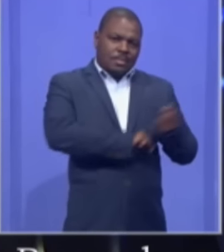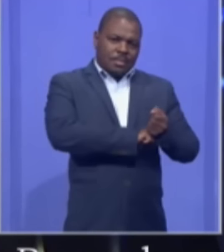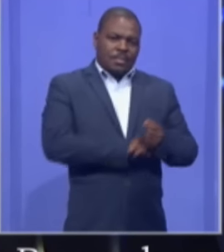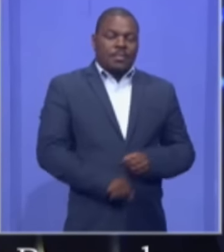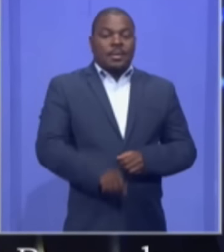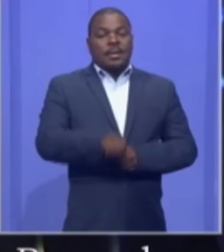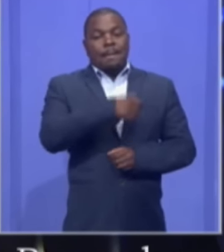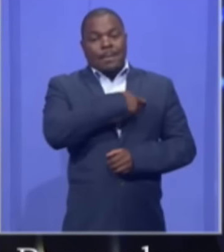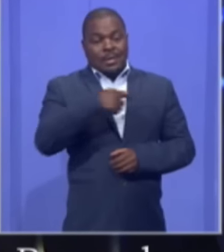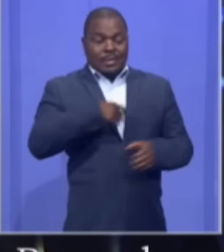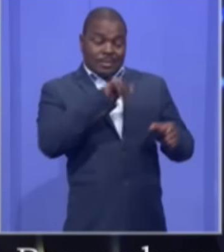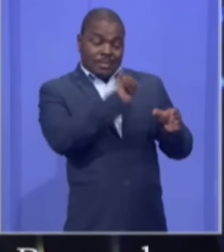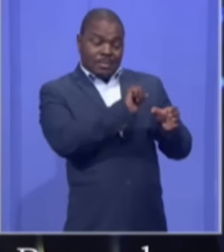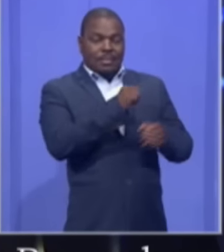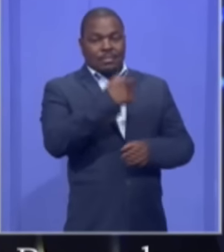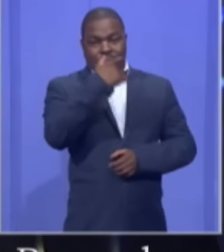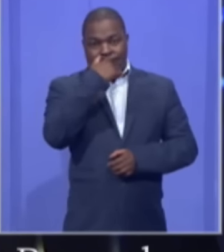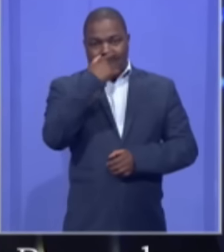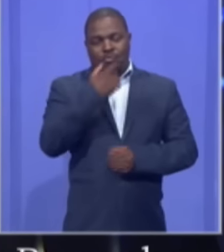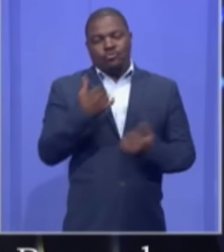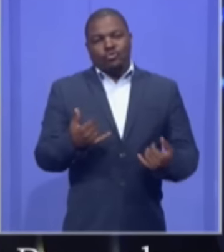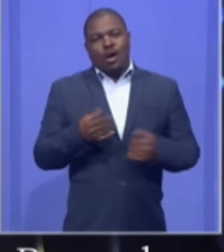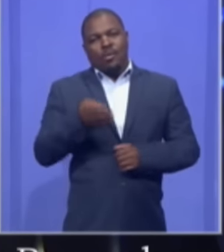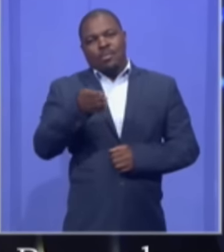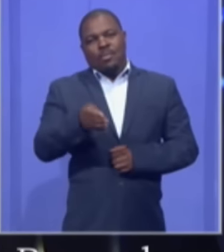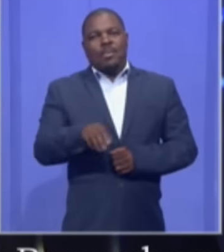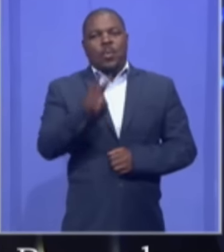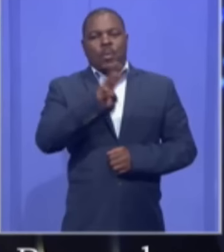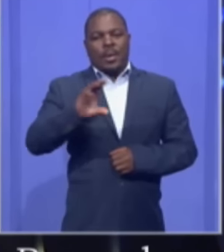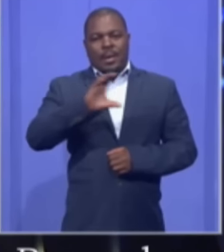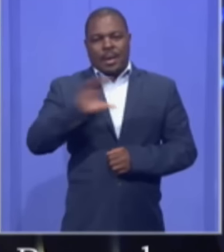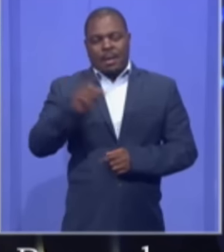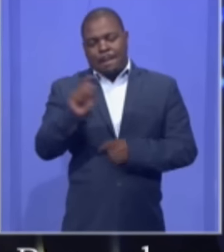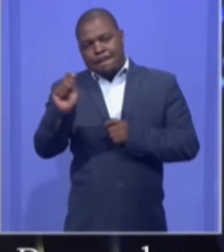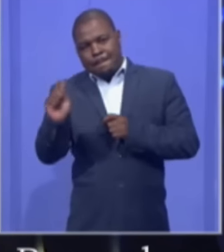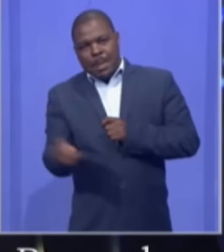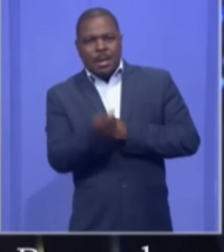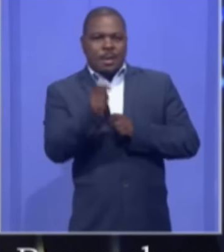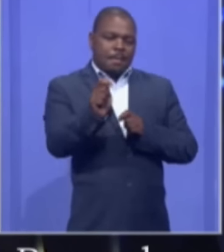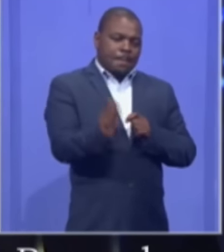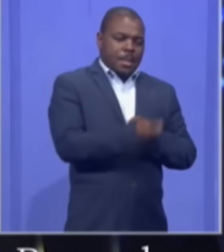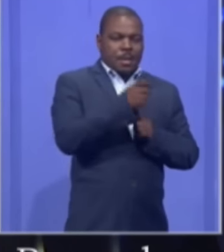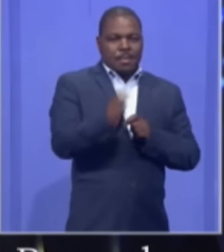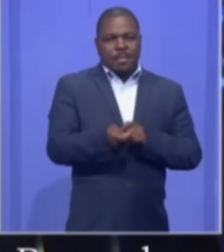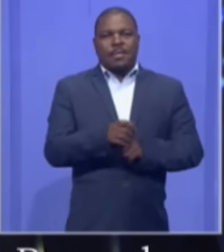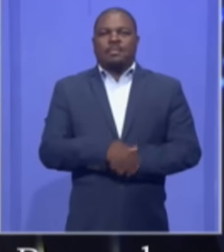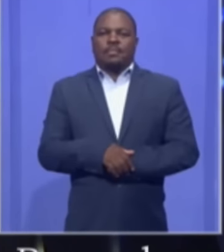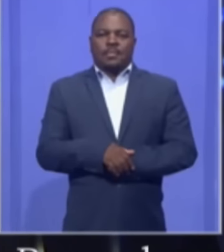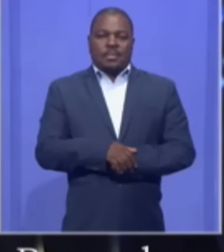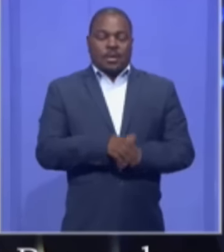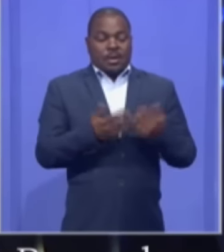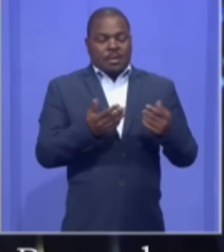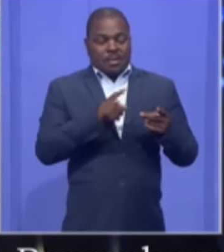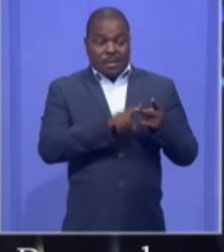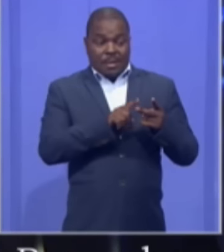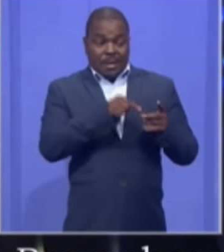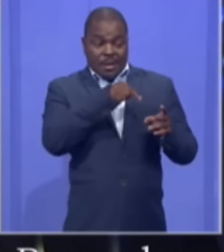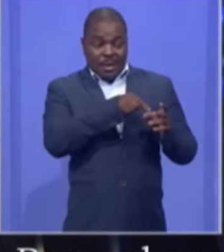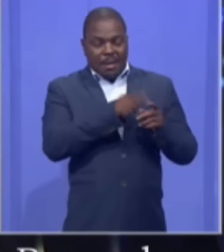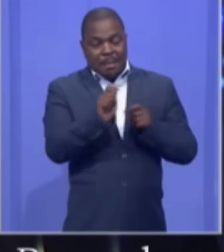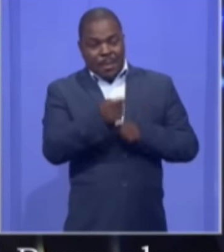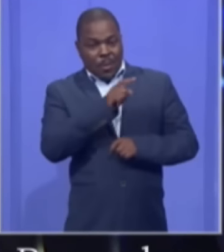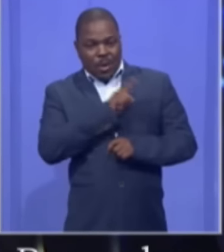Mopresidente wa mokga Cyril Ramaphosa o bile le papadi ya kolofo Rodenbosch Western Cape kajeno e le karolo ya